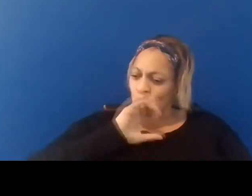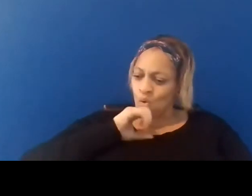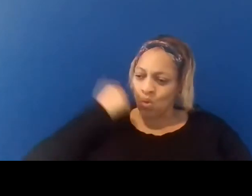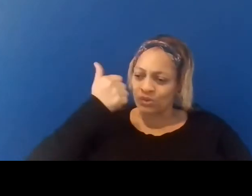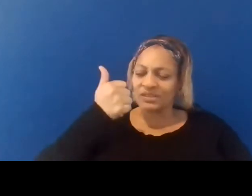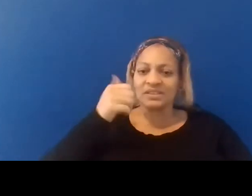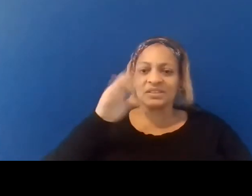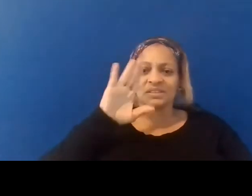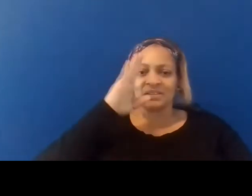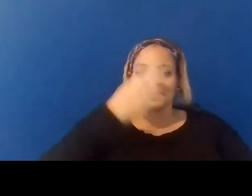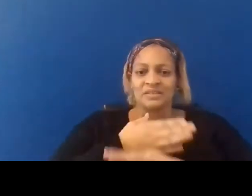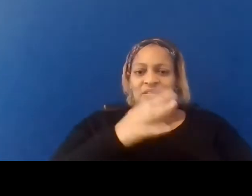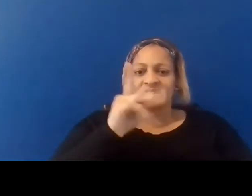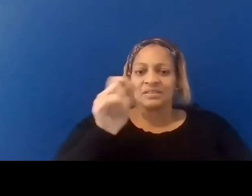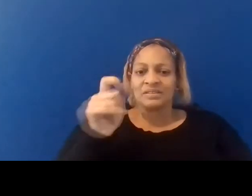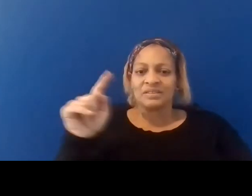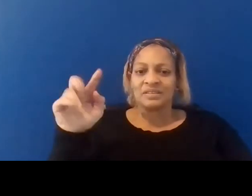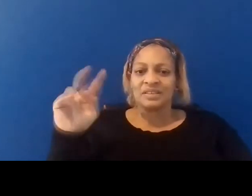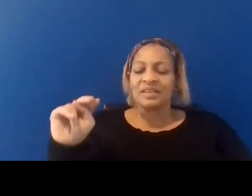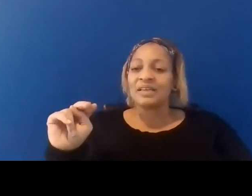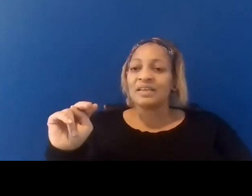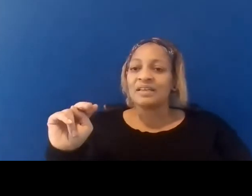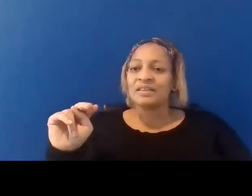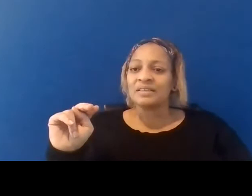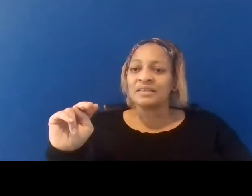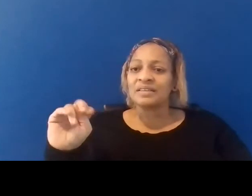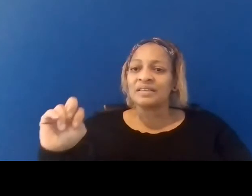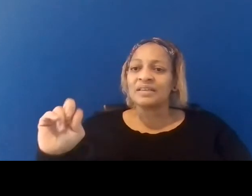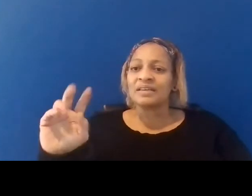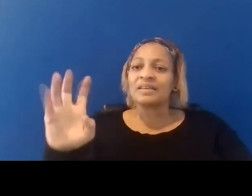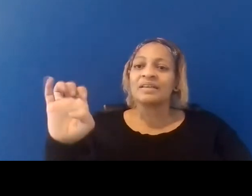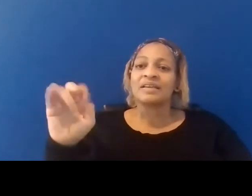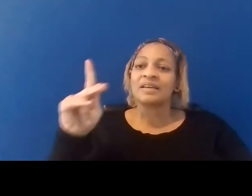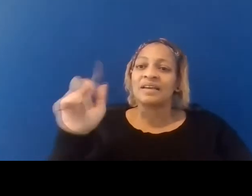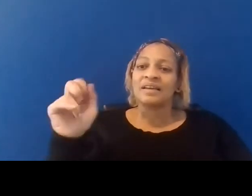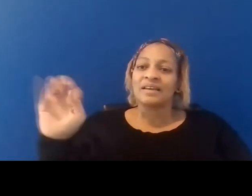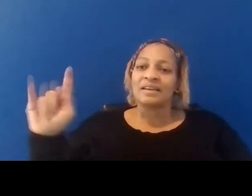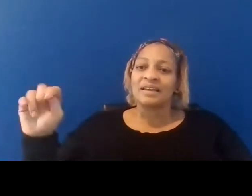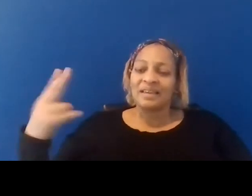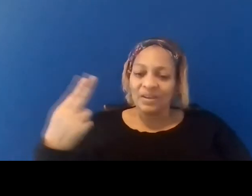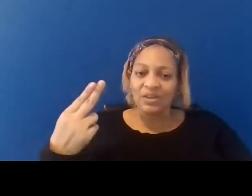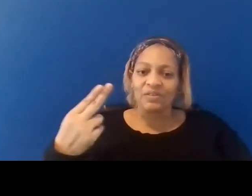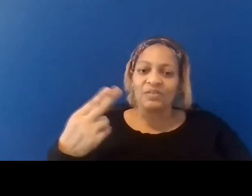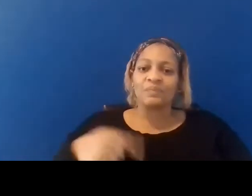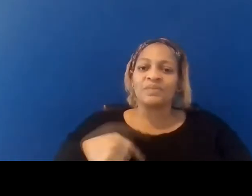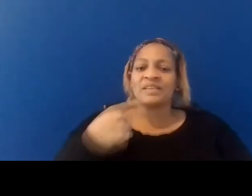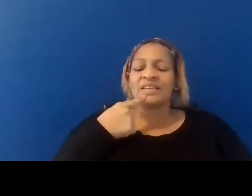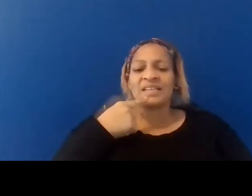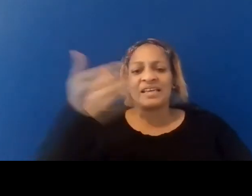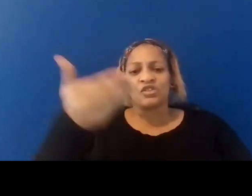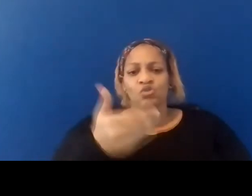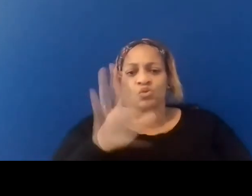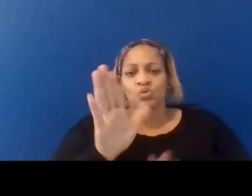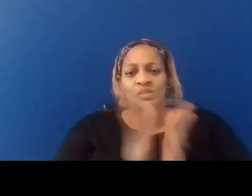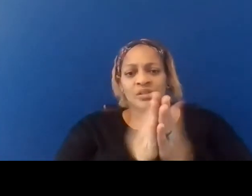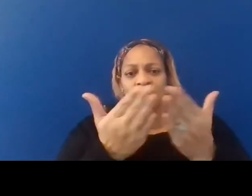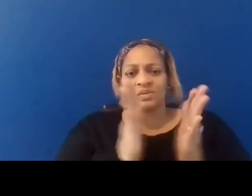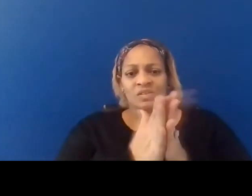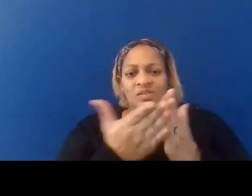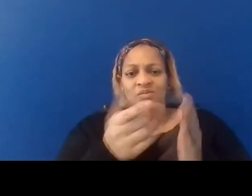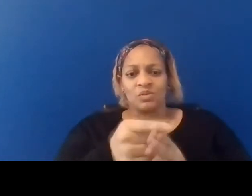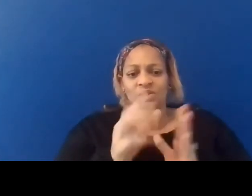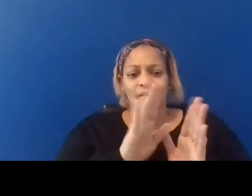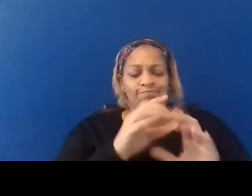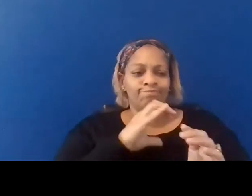me to Neil Donald Walsh. He was like, Dad, you got to read this book, Conversations with God. And, you know, I'm reading